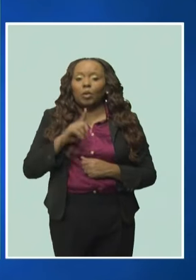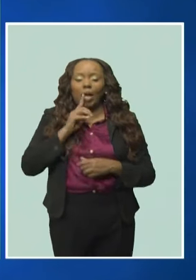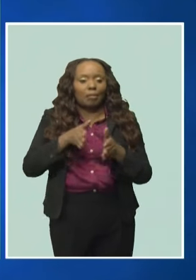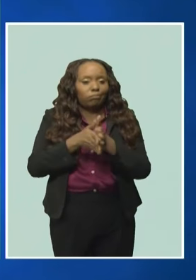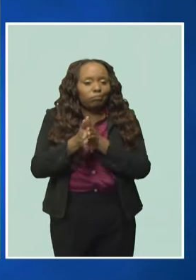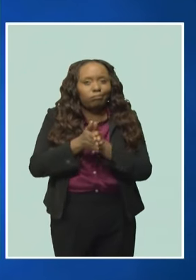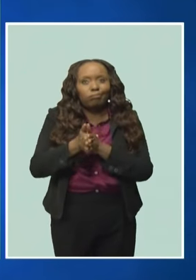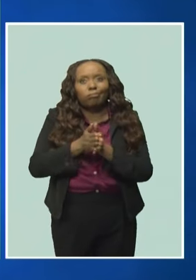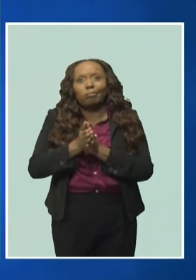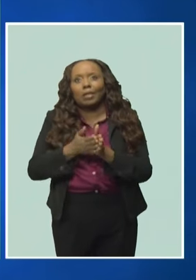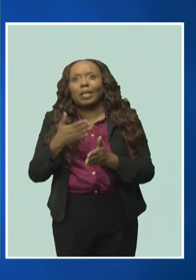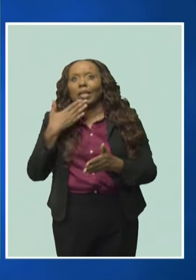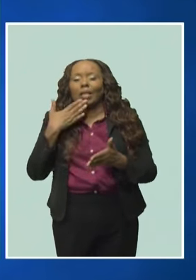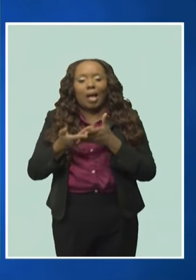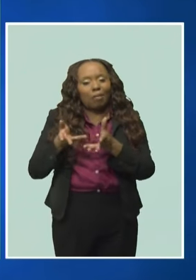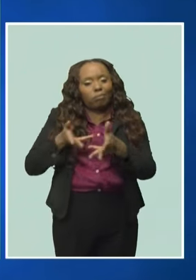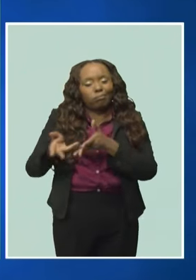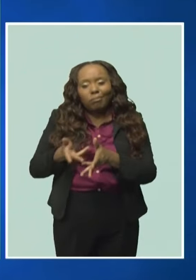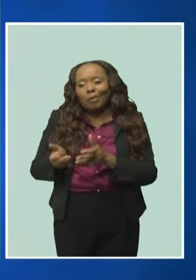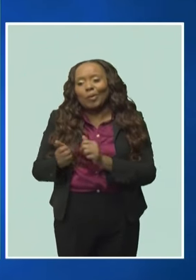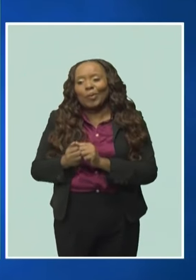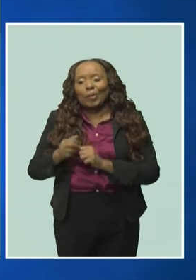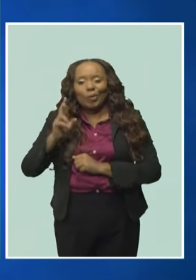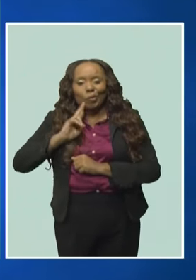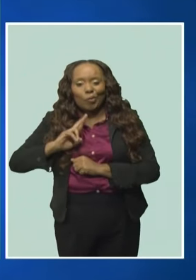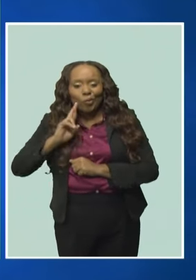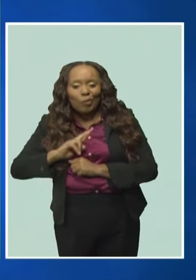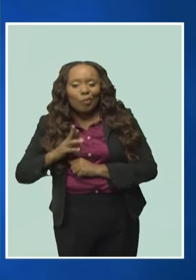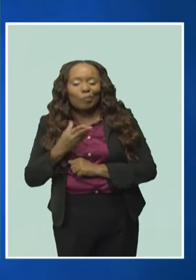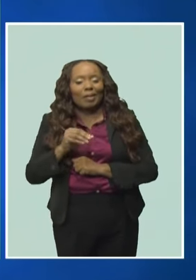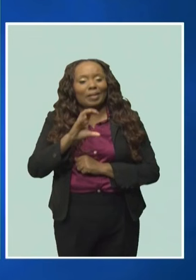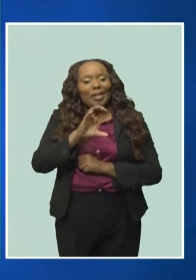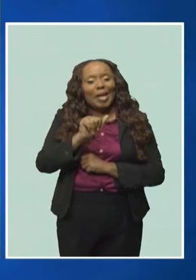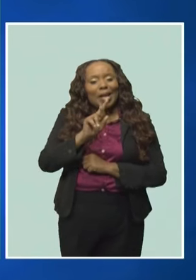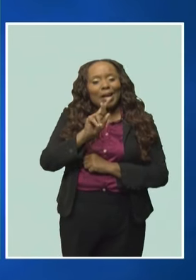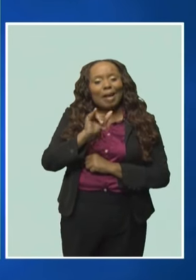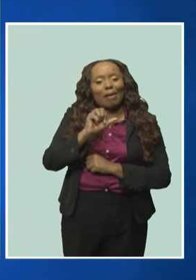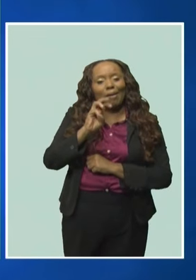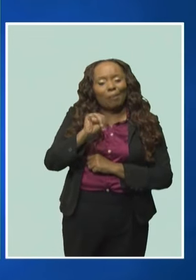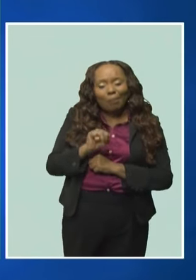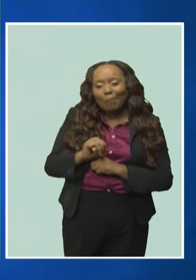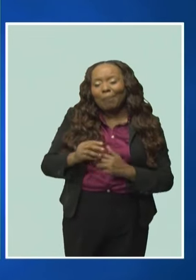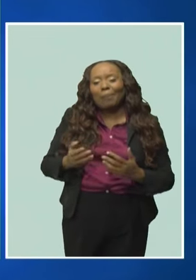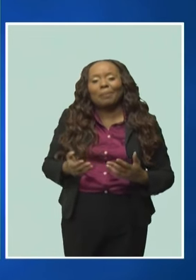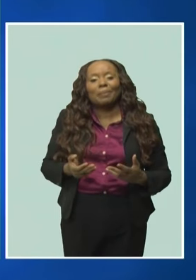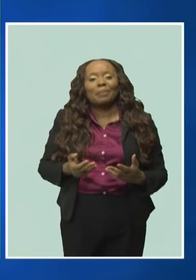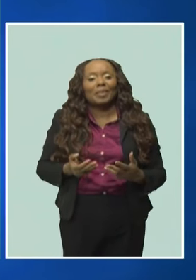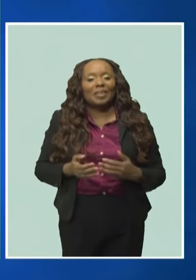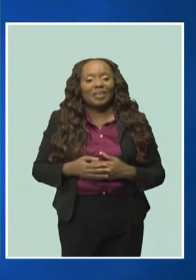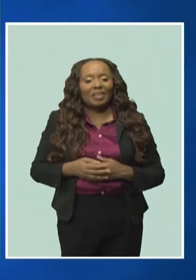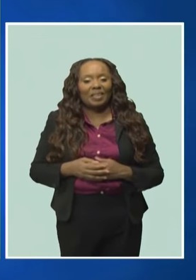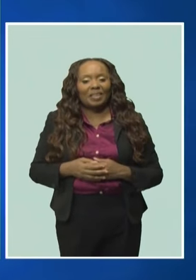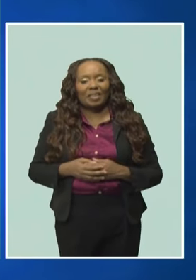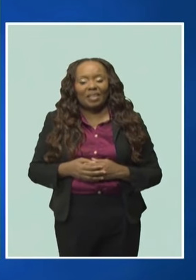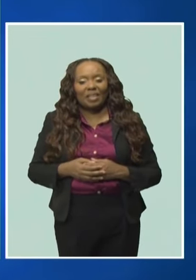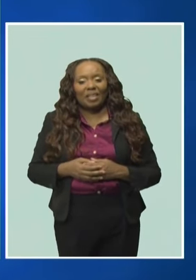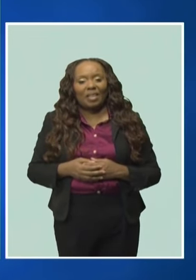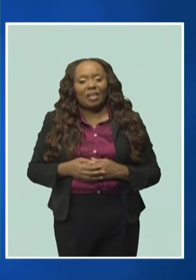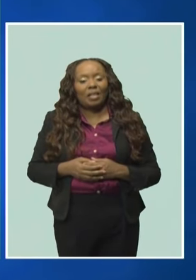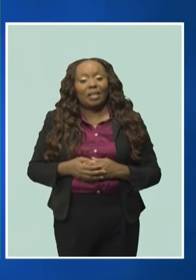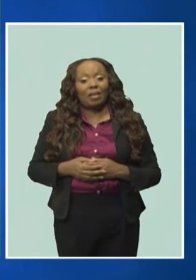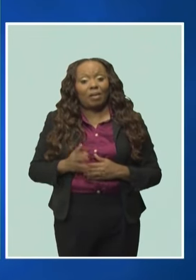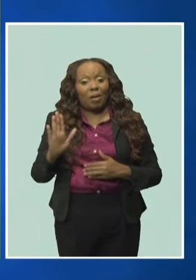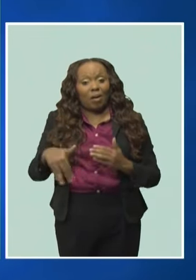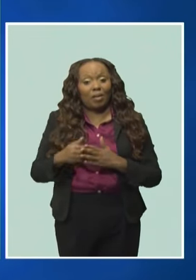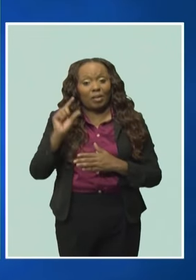a great collaboration between the rum industry and CARICOM, and a commitment to governments to show that, you know, we